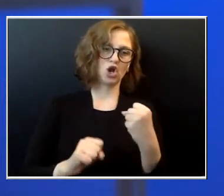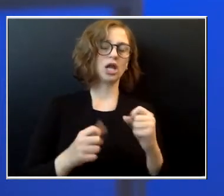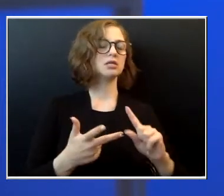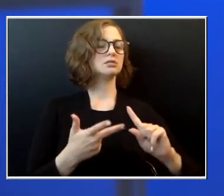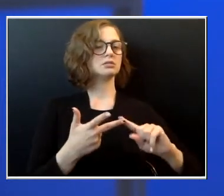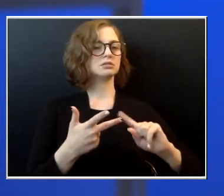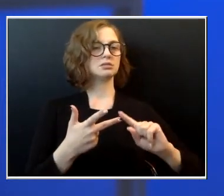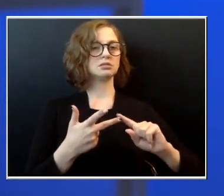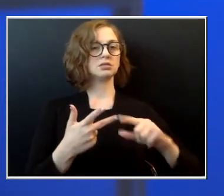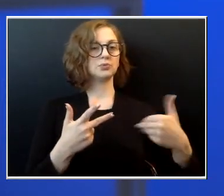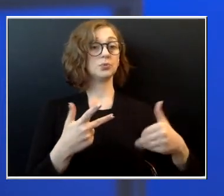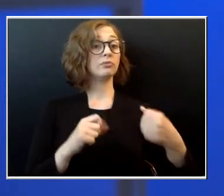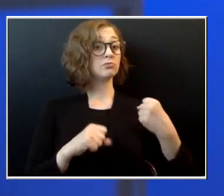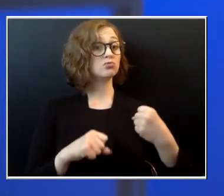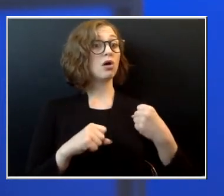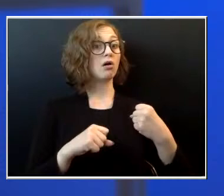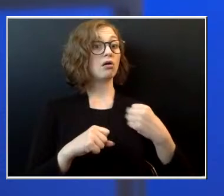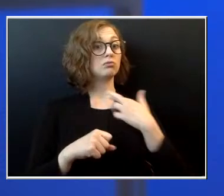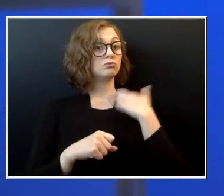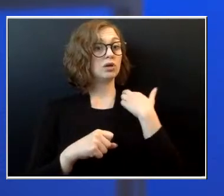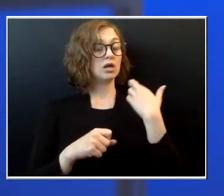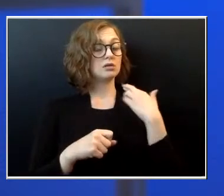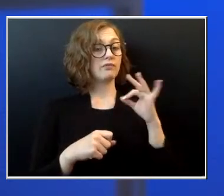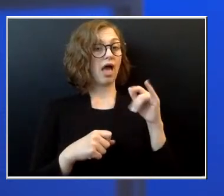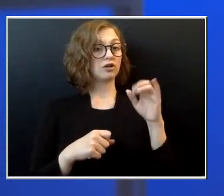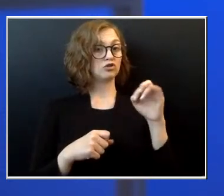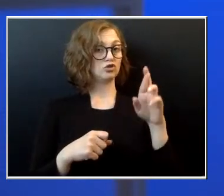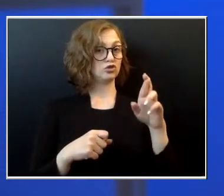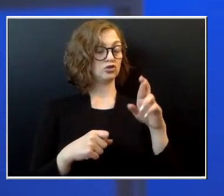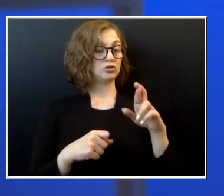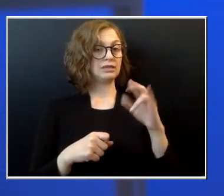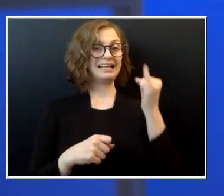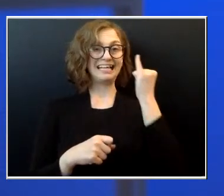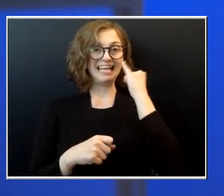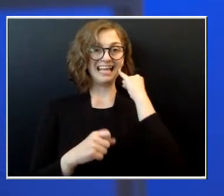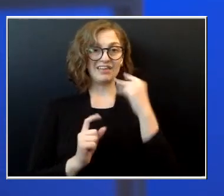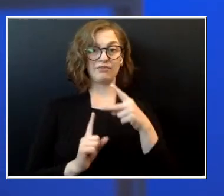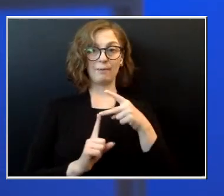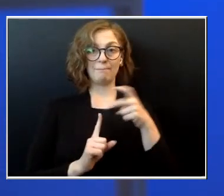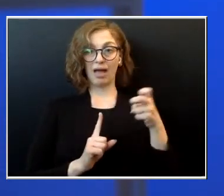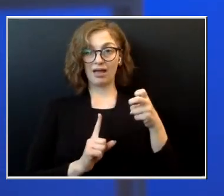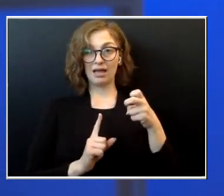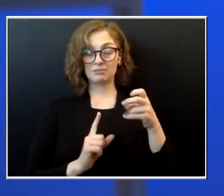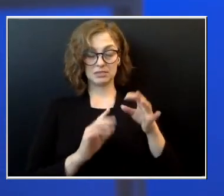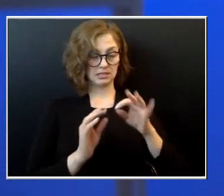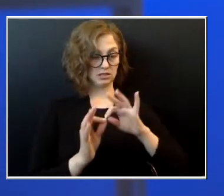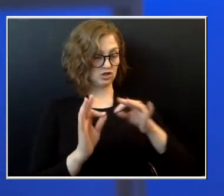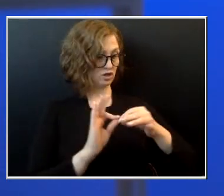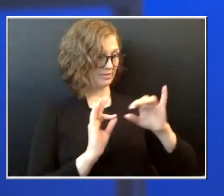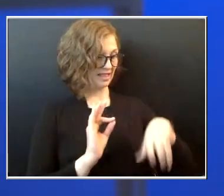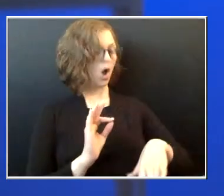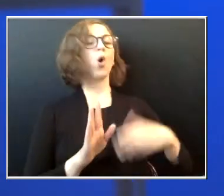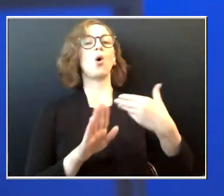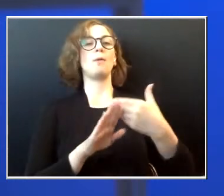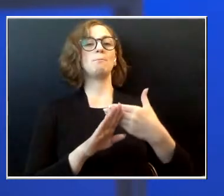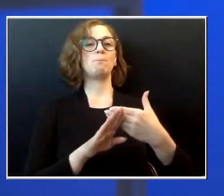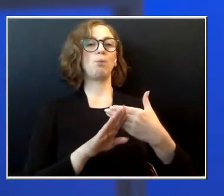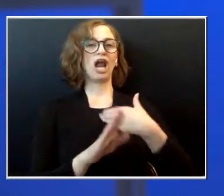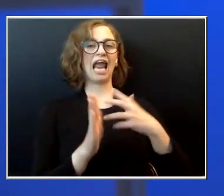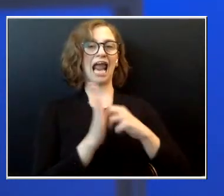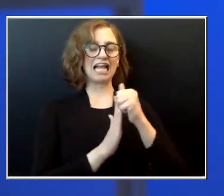factor is having a biopsy which is interpreted as precancerous. So having atypical